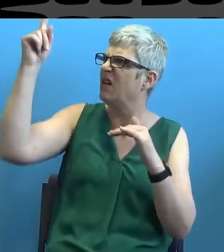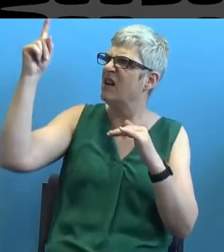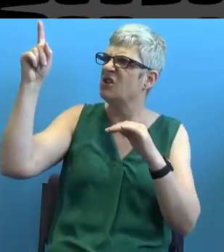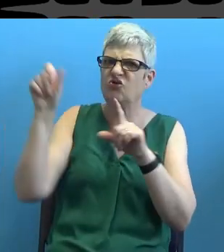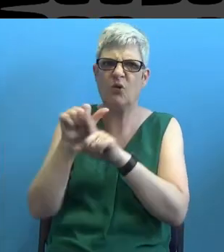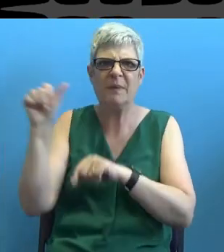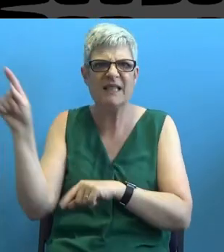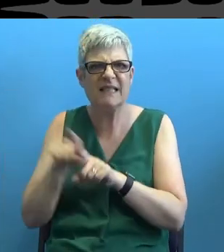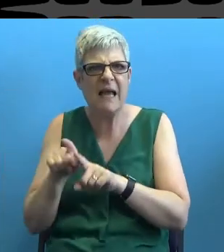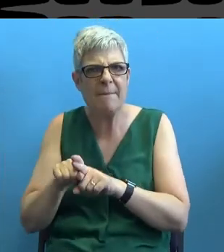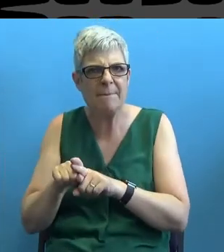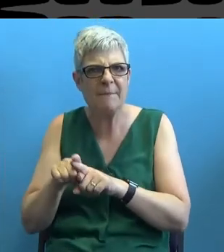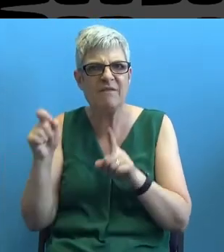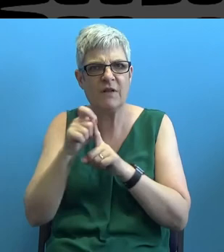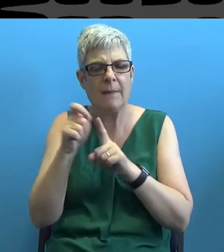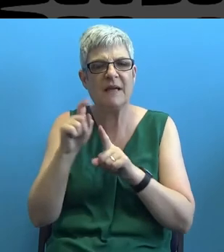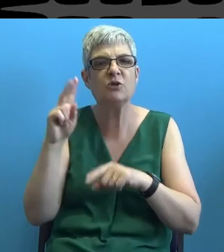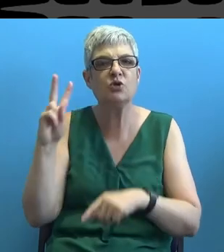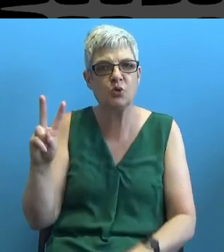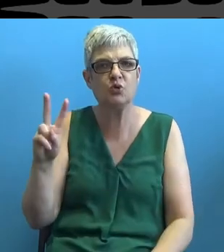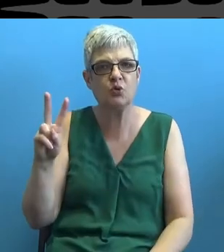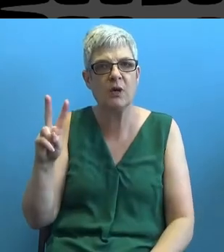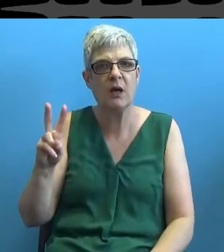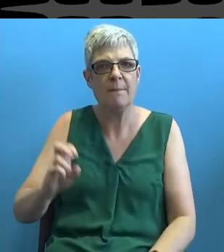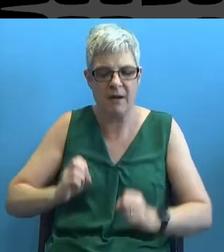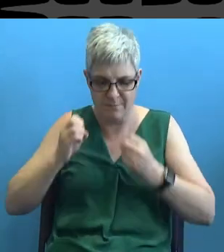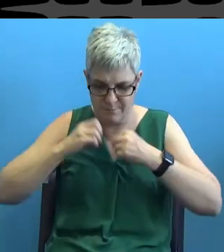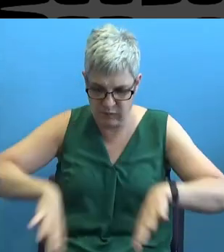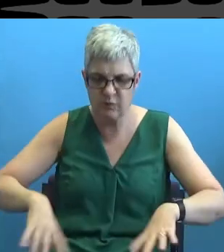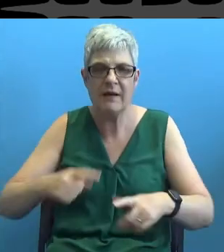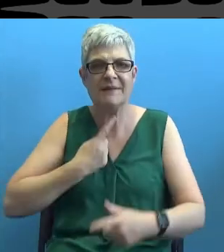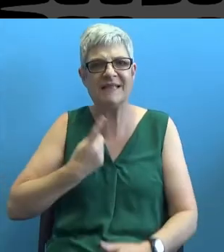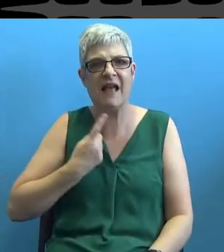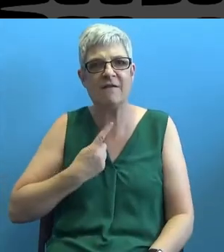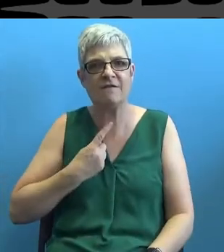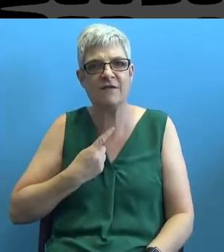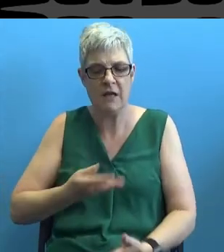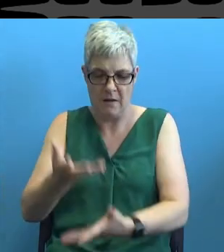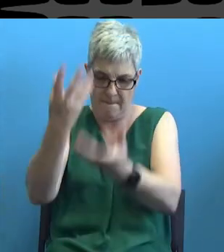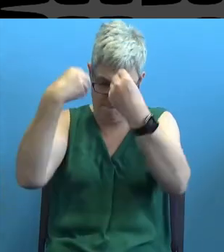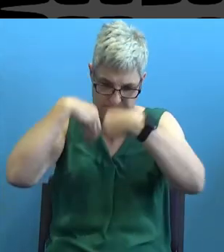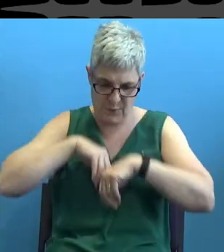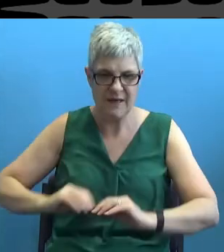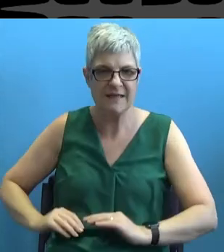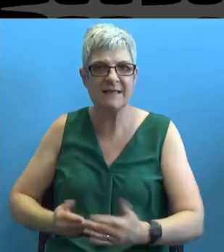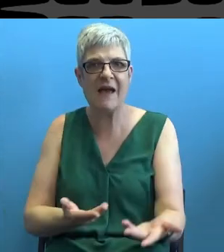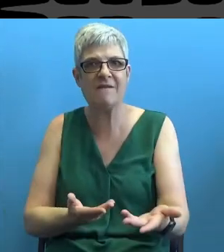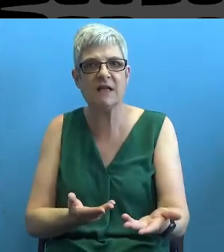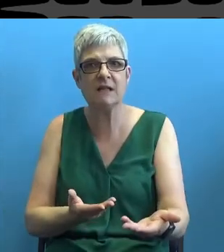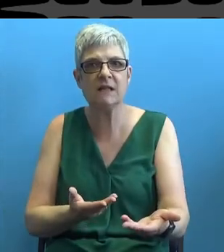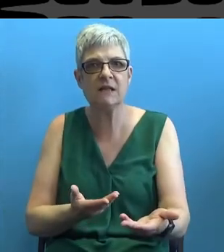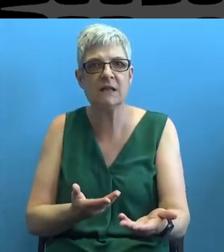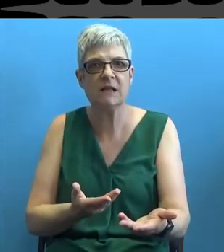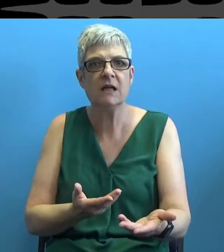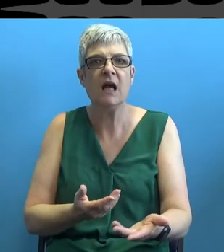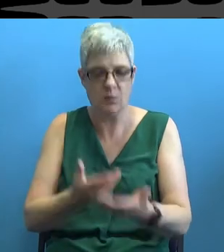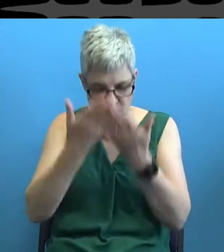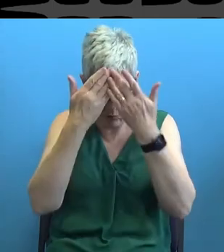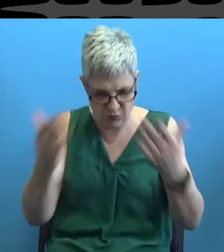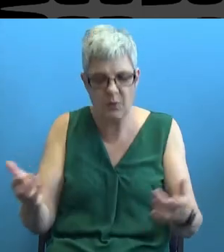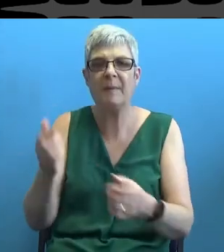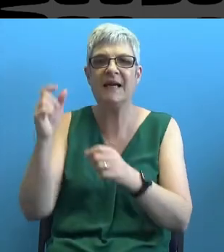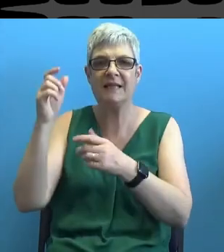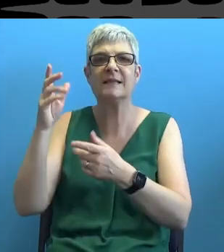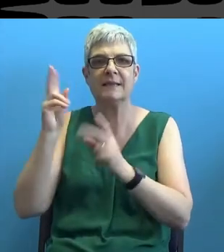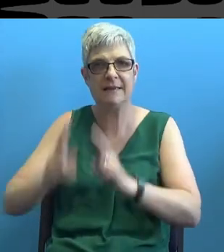to be grasped, Philippians 2, but emptied himself and took the form of a servant and was obedient even to death on the cross.